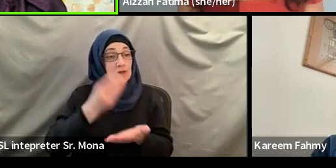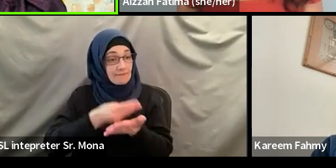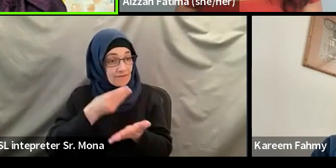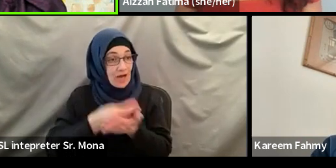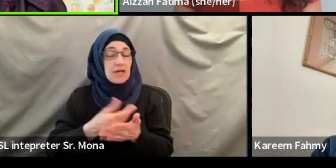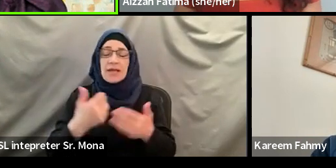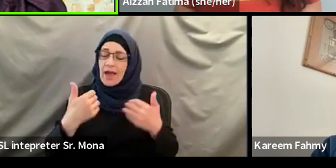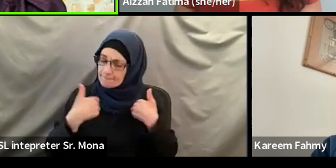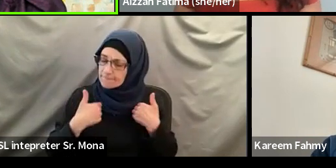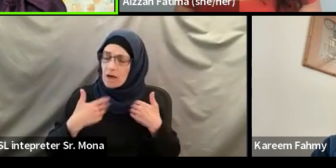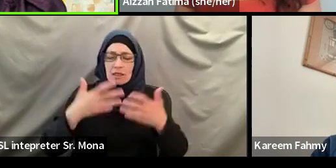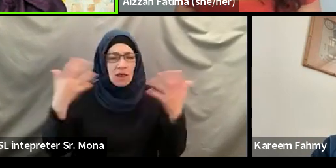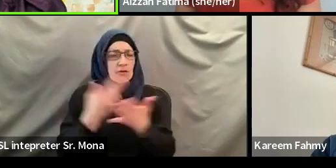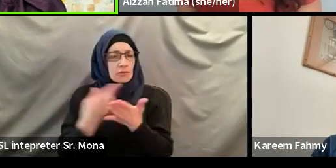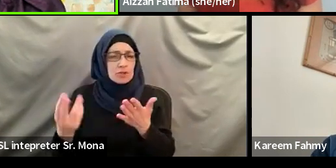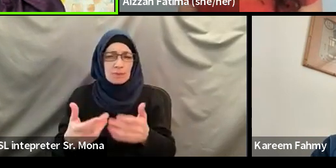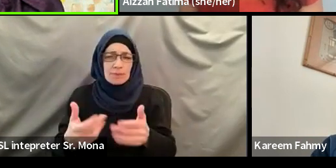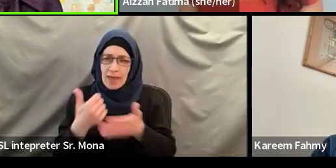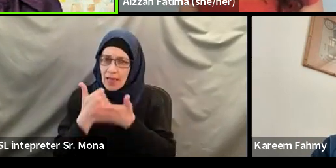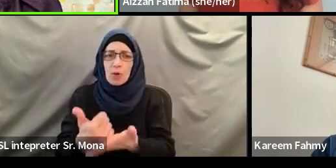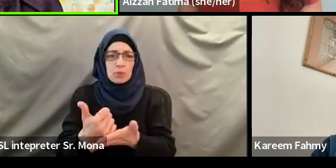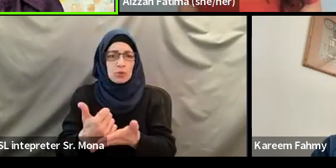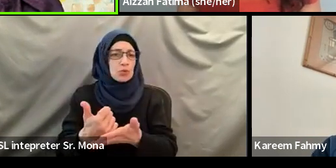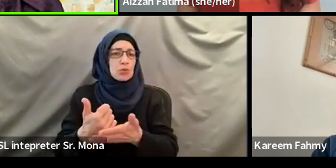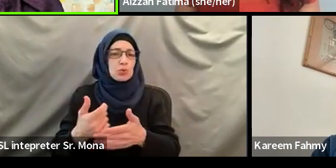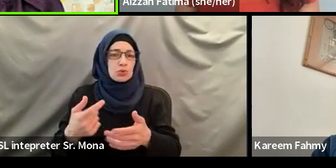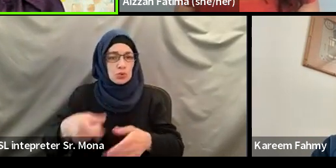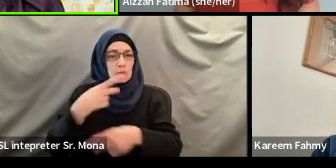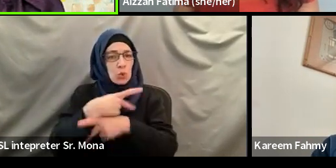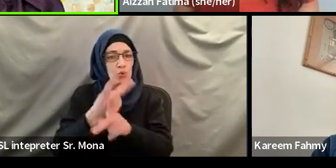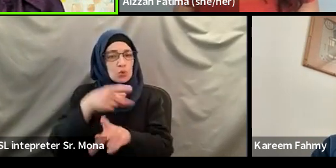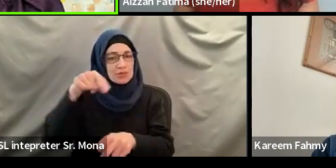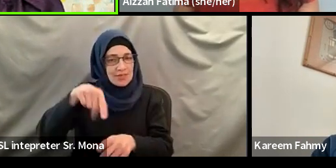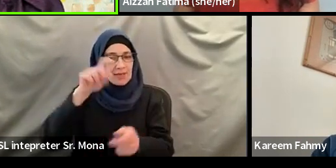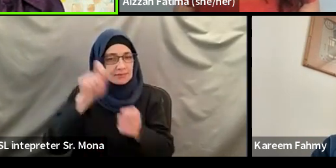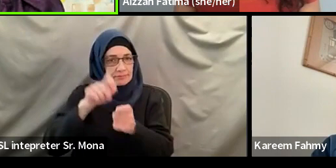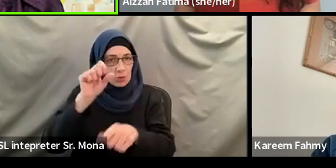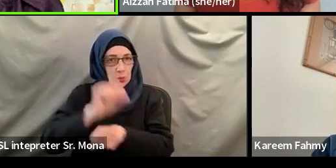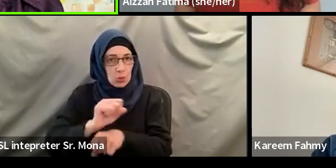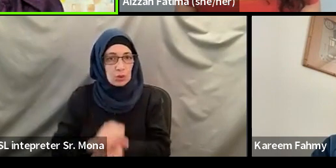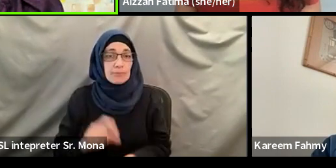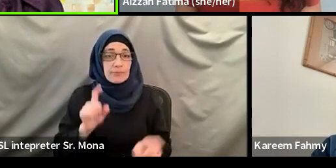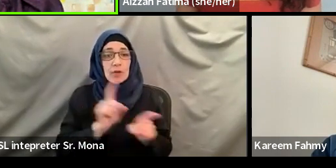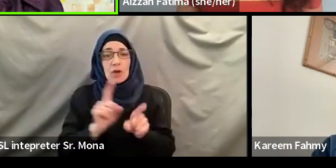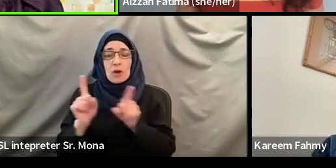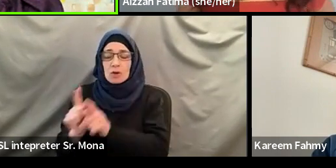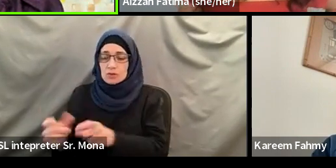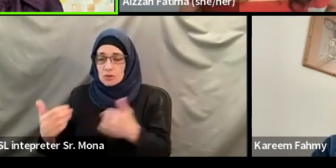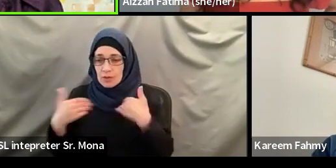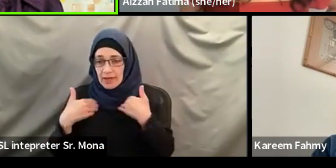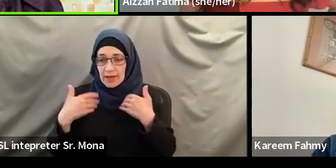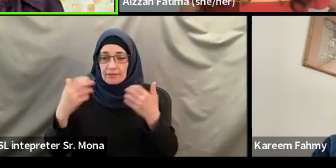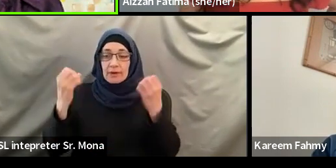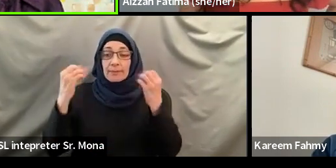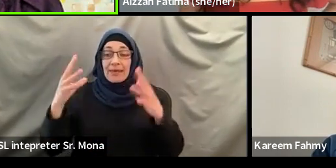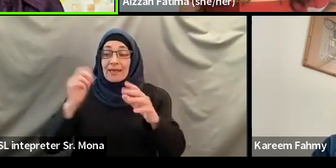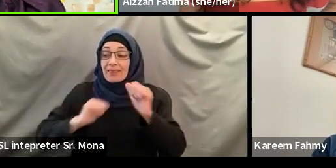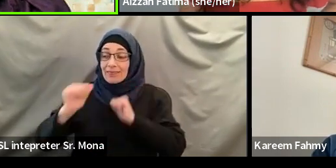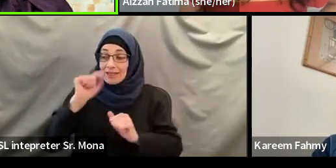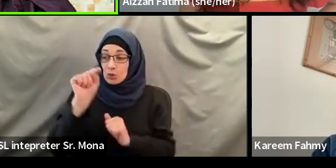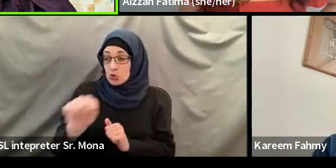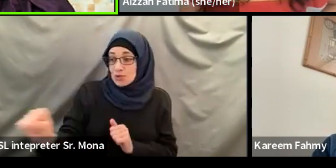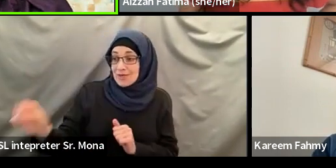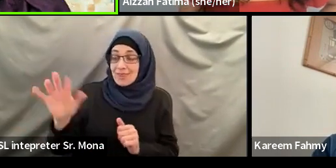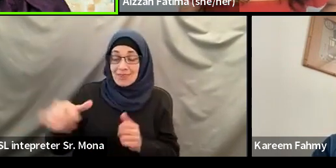with producing this particular work. There are also a number of theaters that